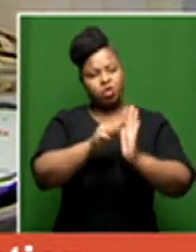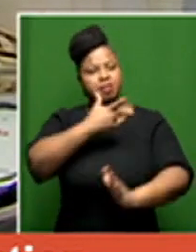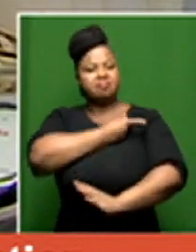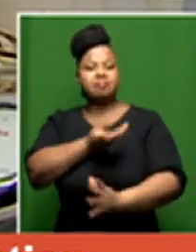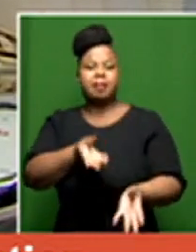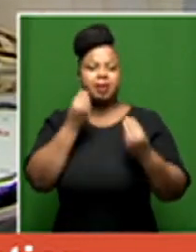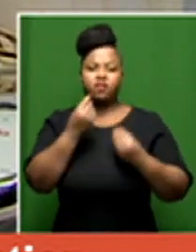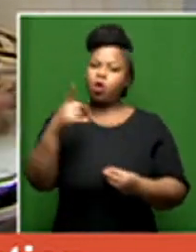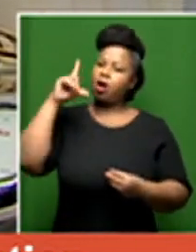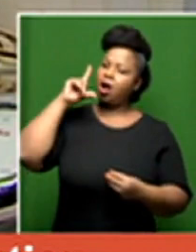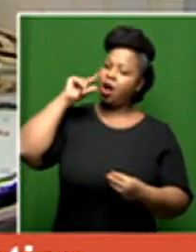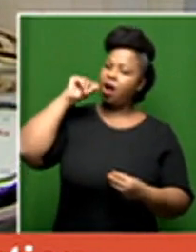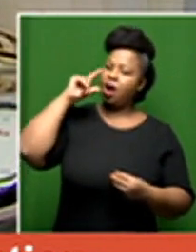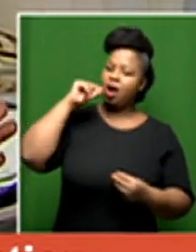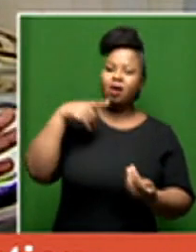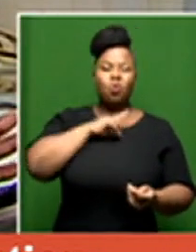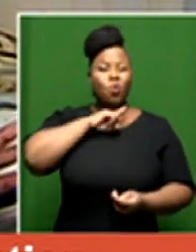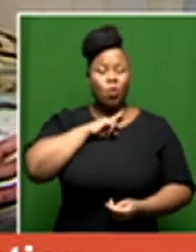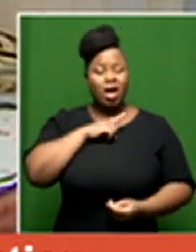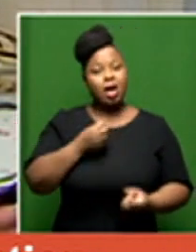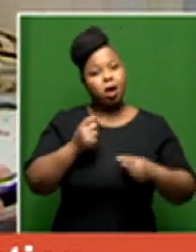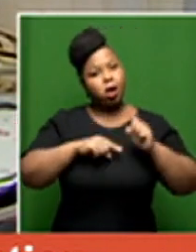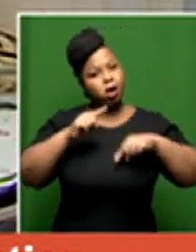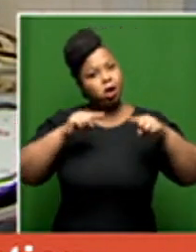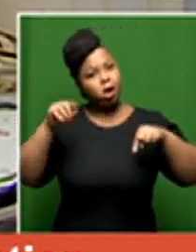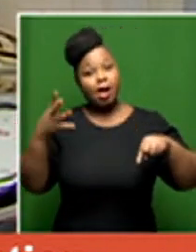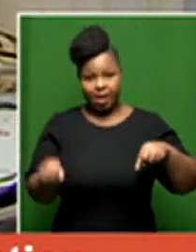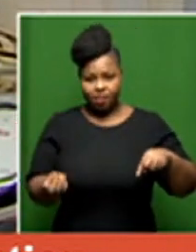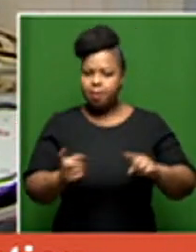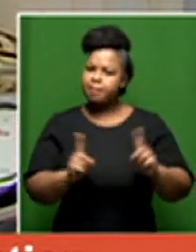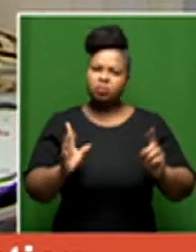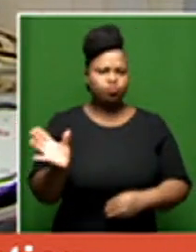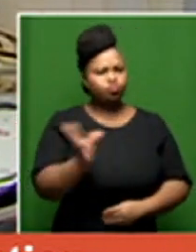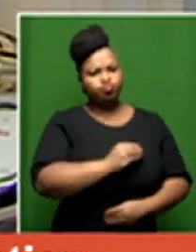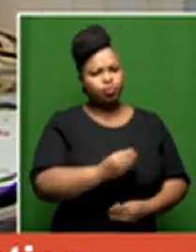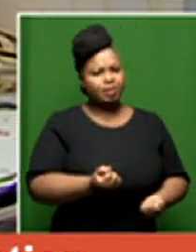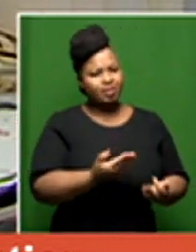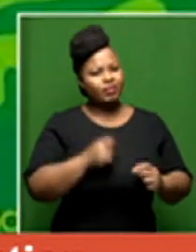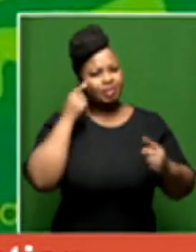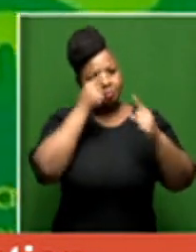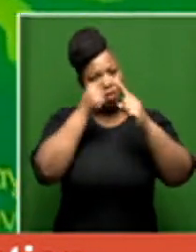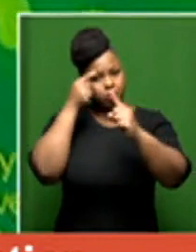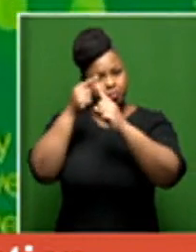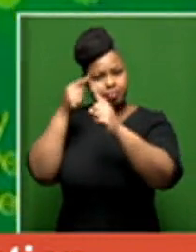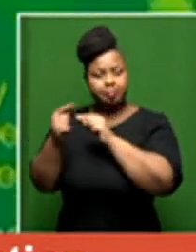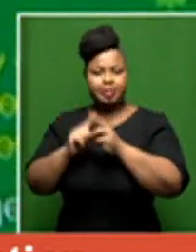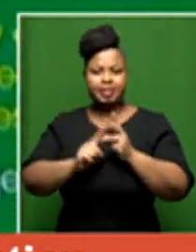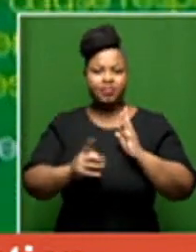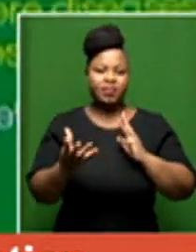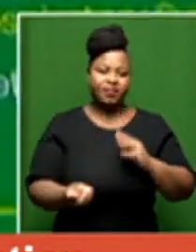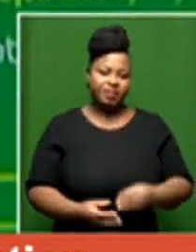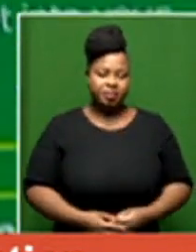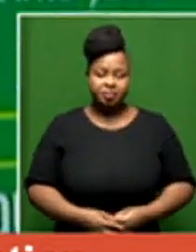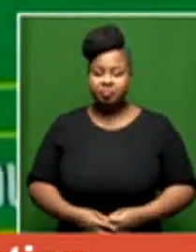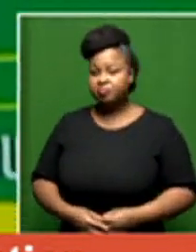vaccines, because they are very wide in range. However, all of them serve a different purpose.